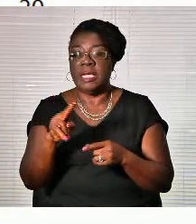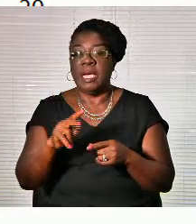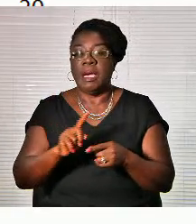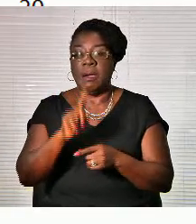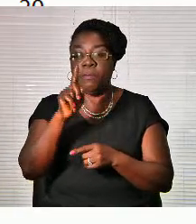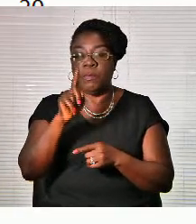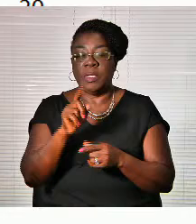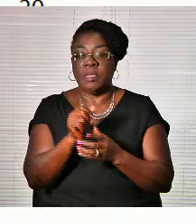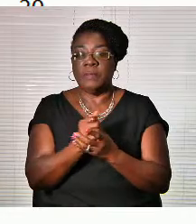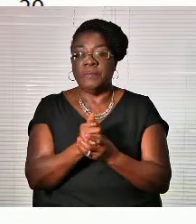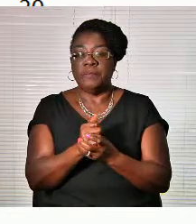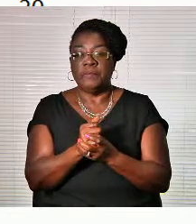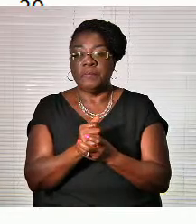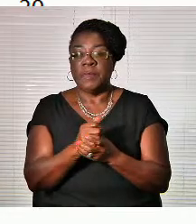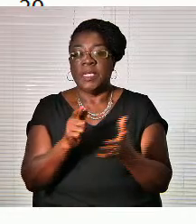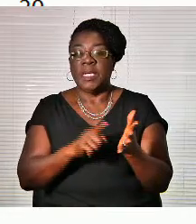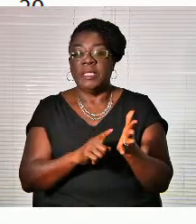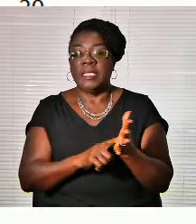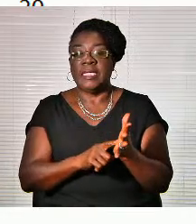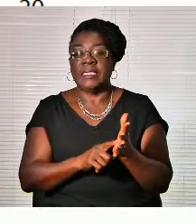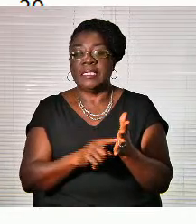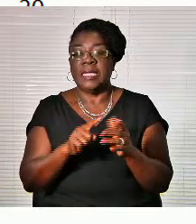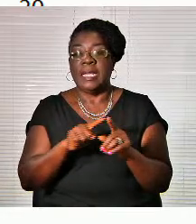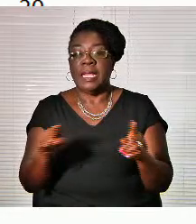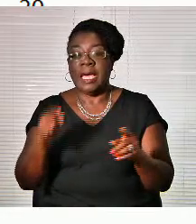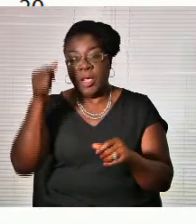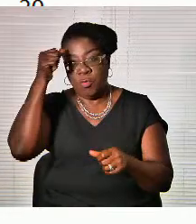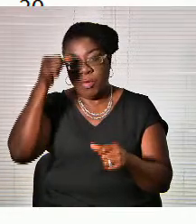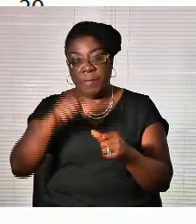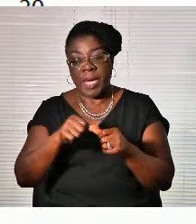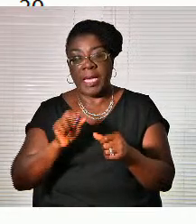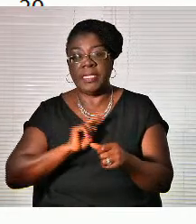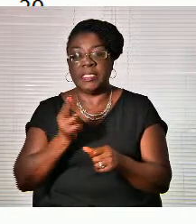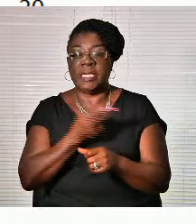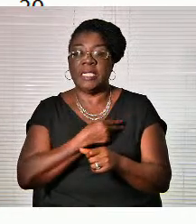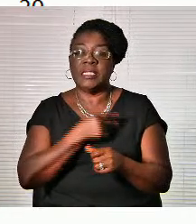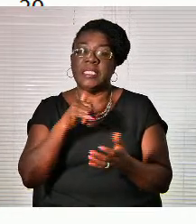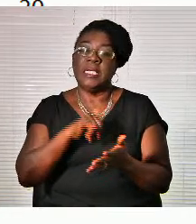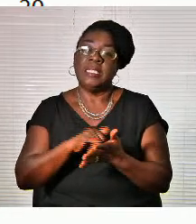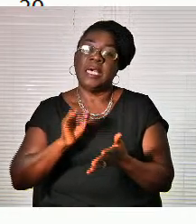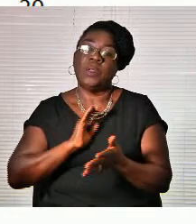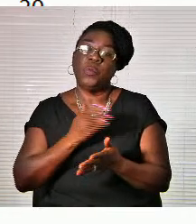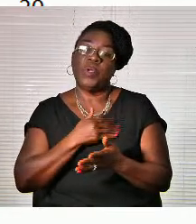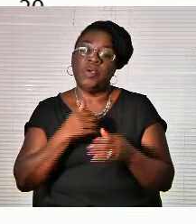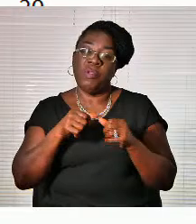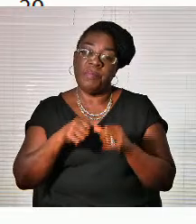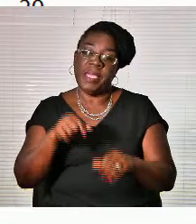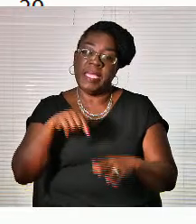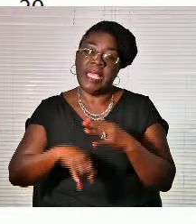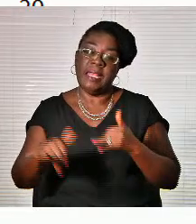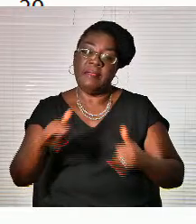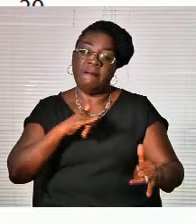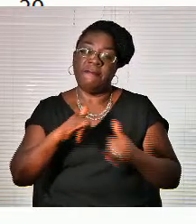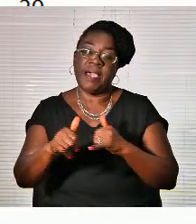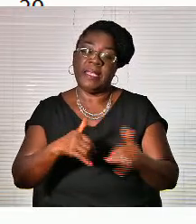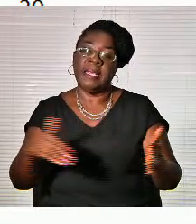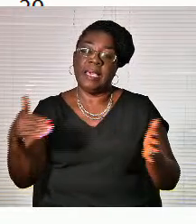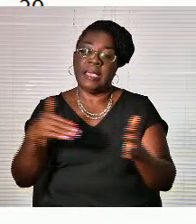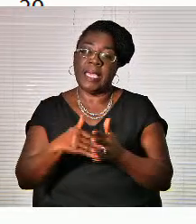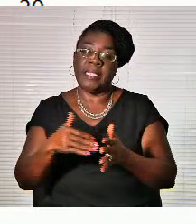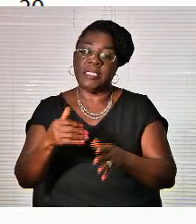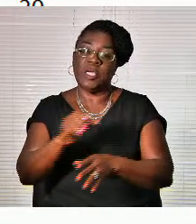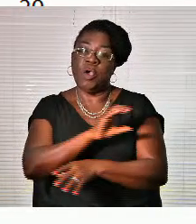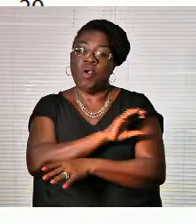upward. This line reminds us that we remain in the fight against